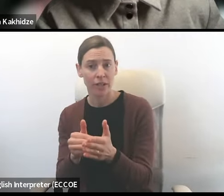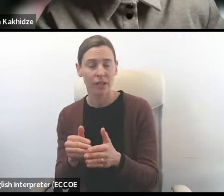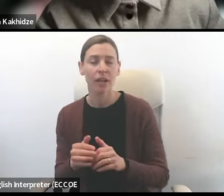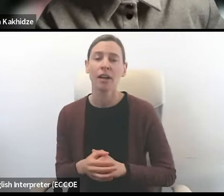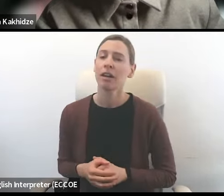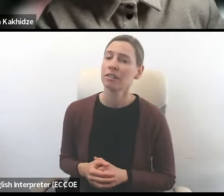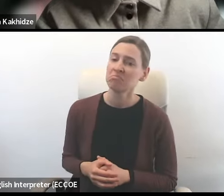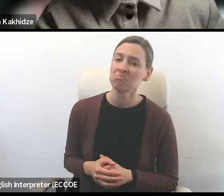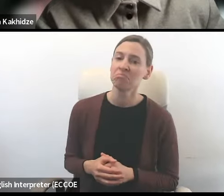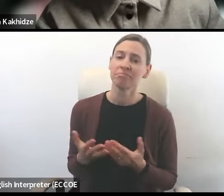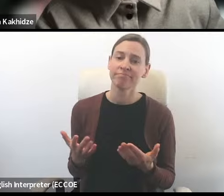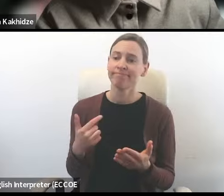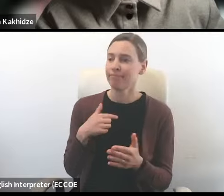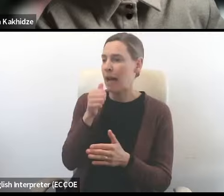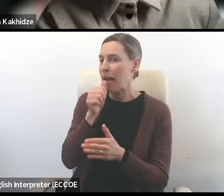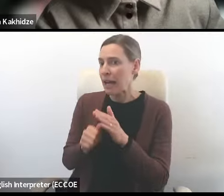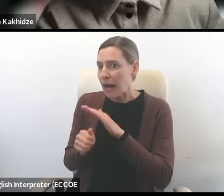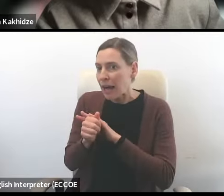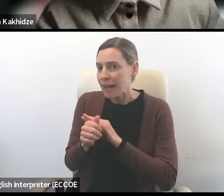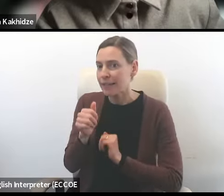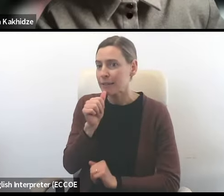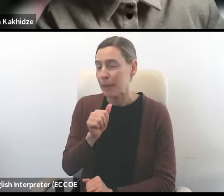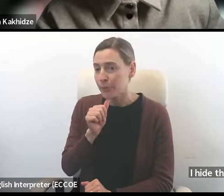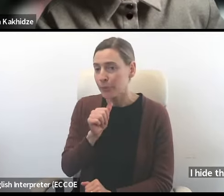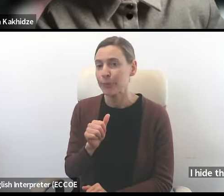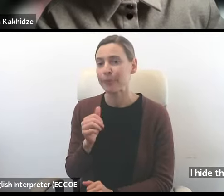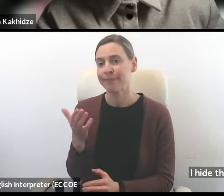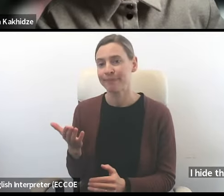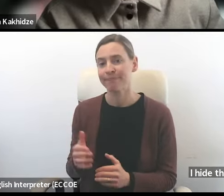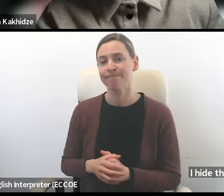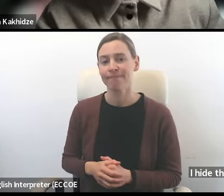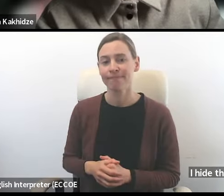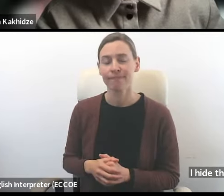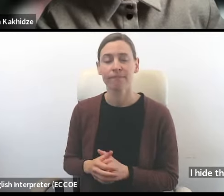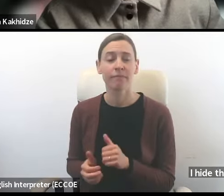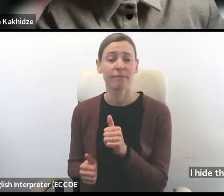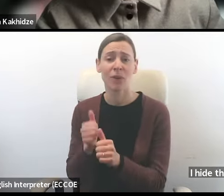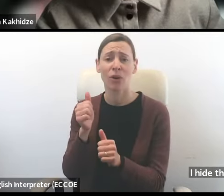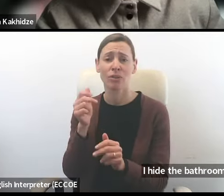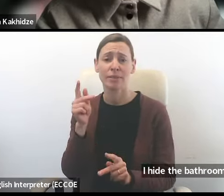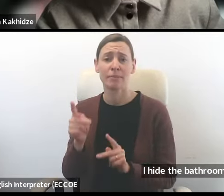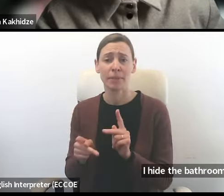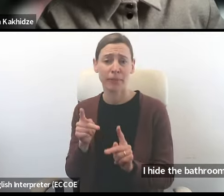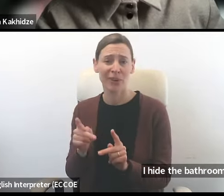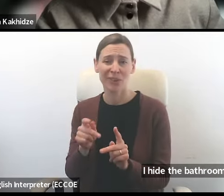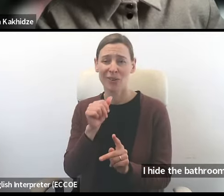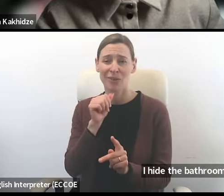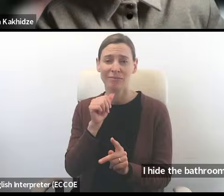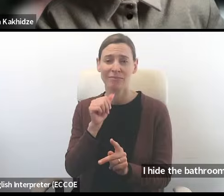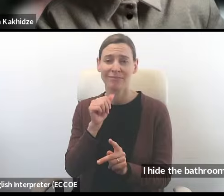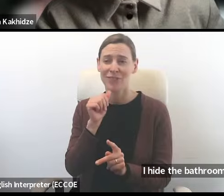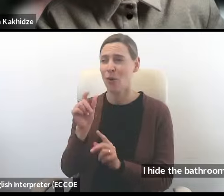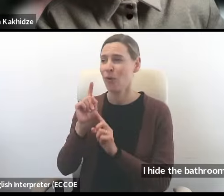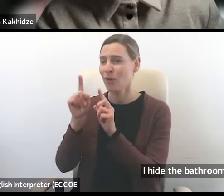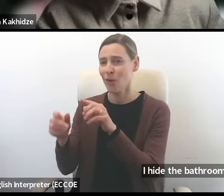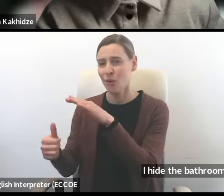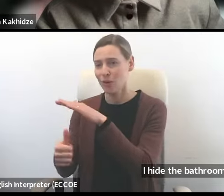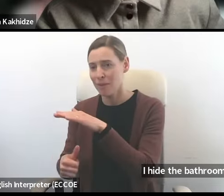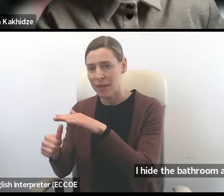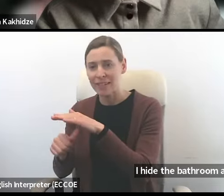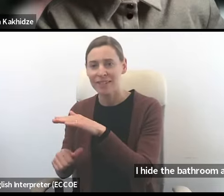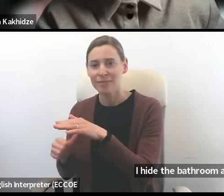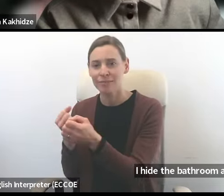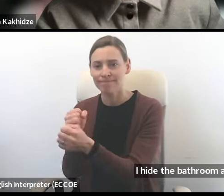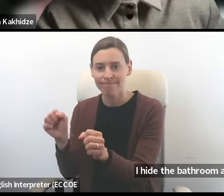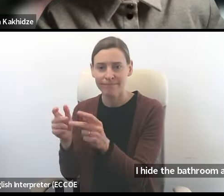I hide in the bathroom, as most of the people, they don't go to the basement shelter.